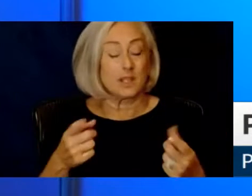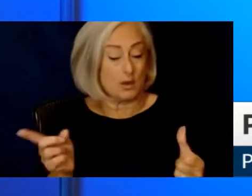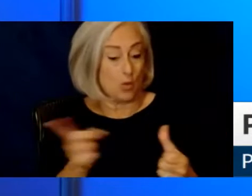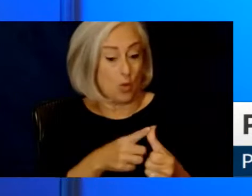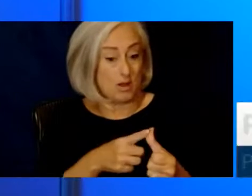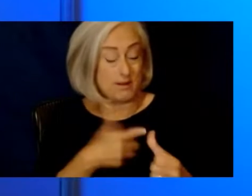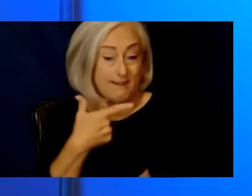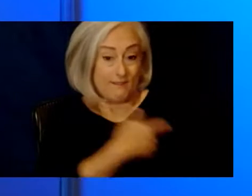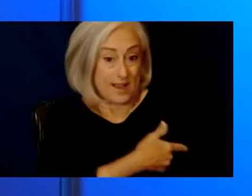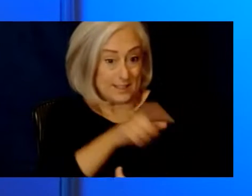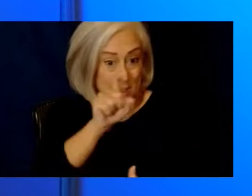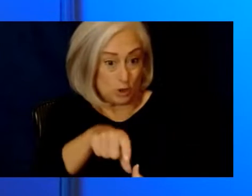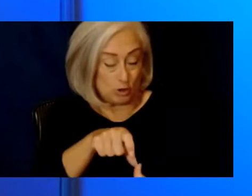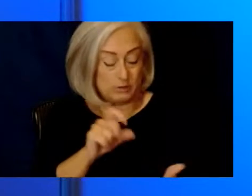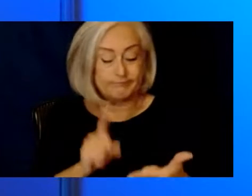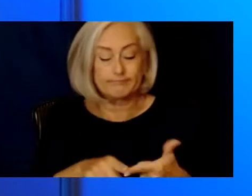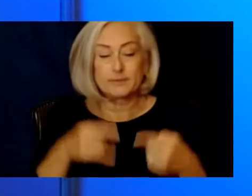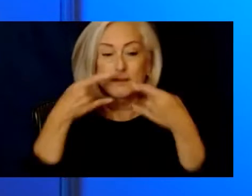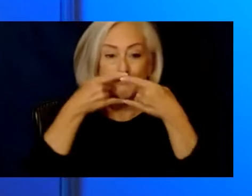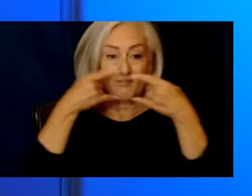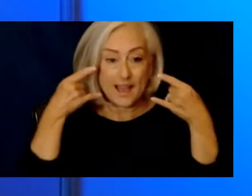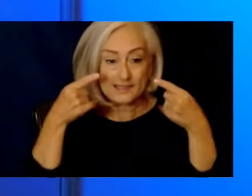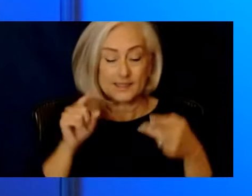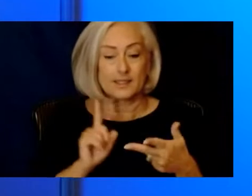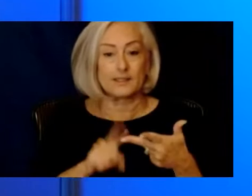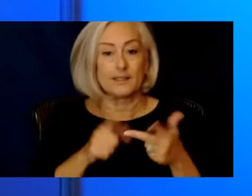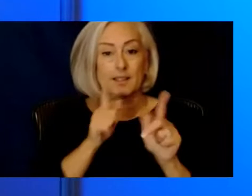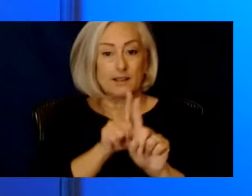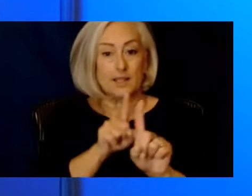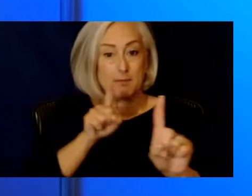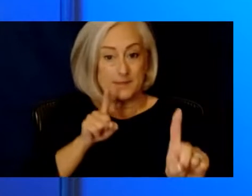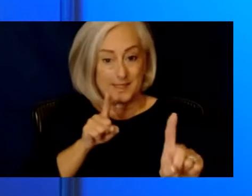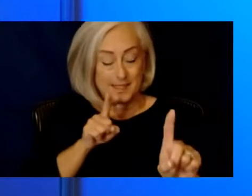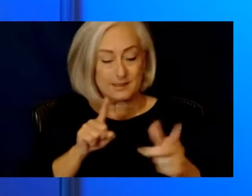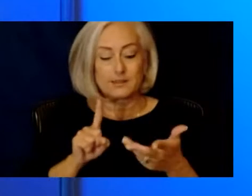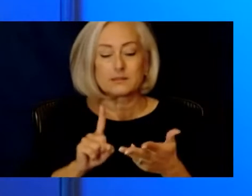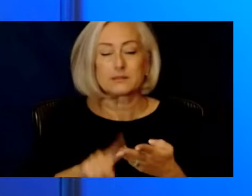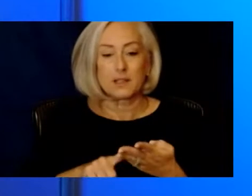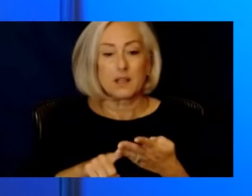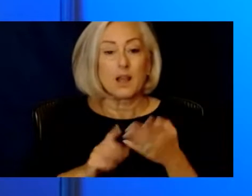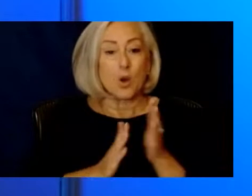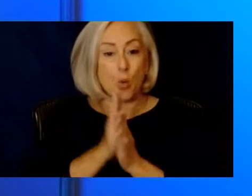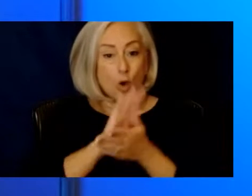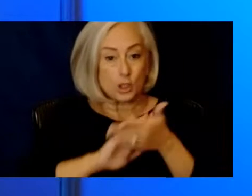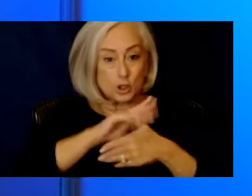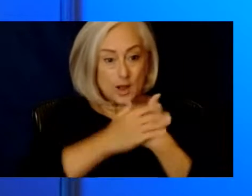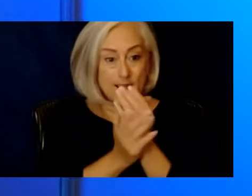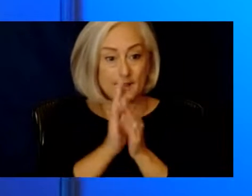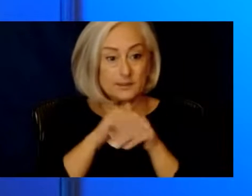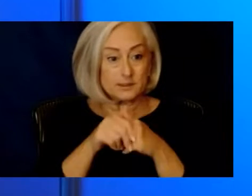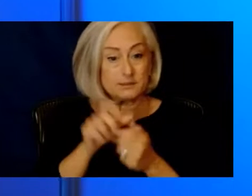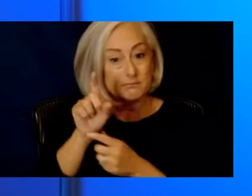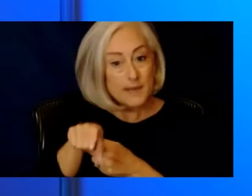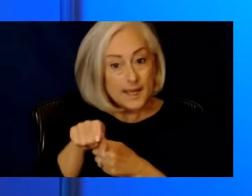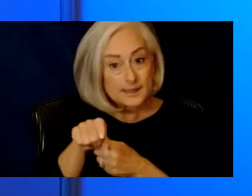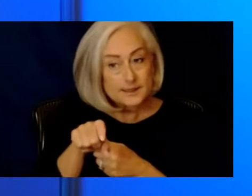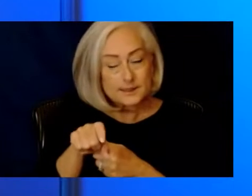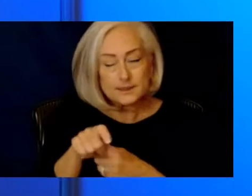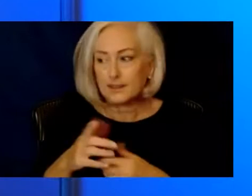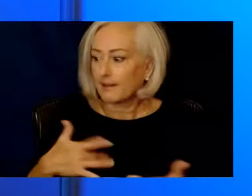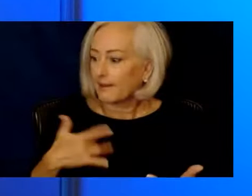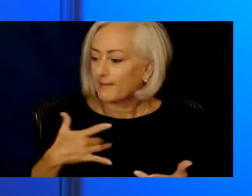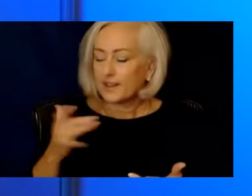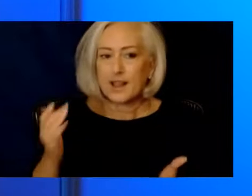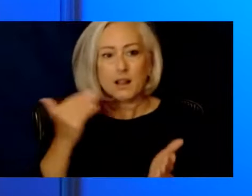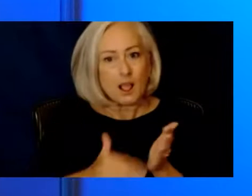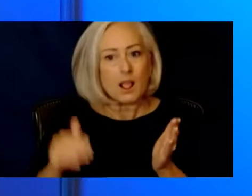also wear masks, keep your distance, wash your hands, as Dr. Lewis mentioned before. We're dealing with it feels like we're repeating some of the same